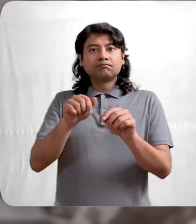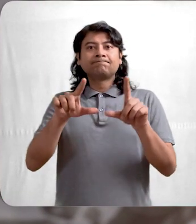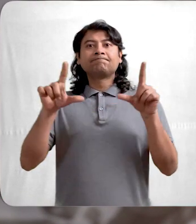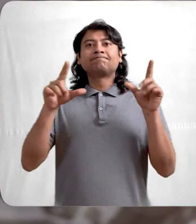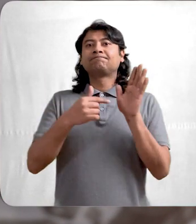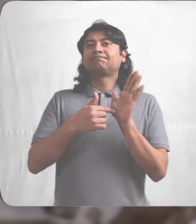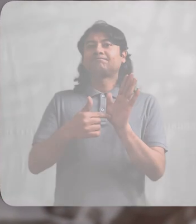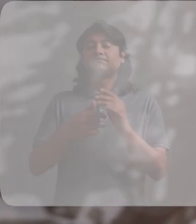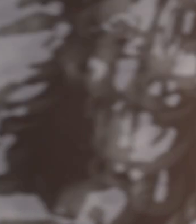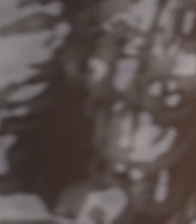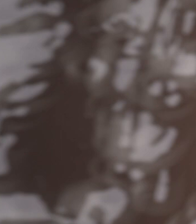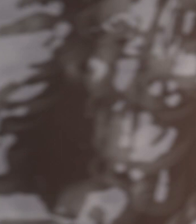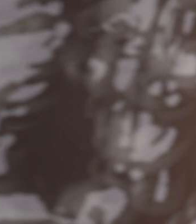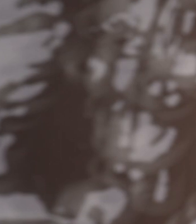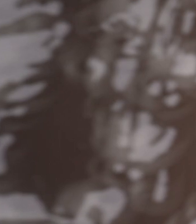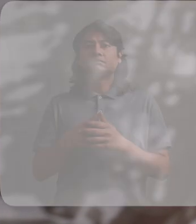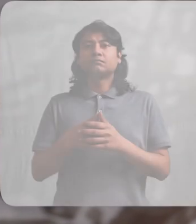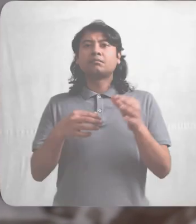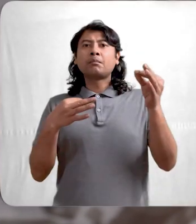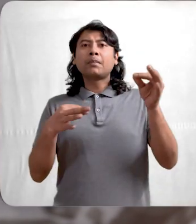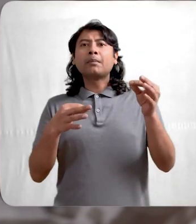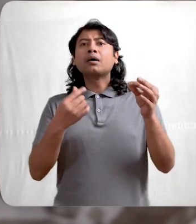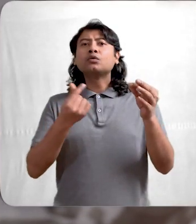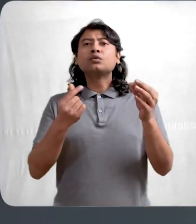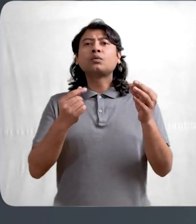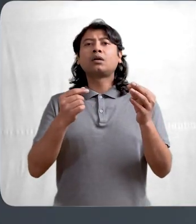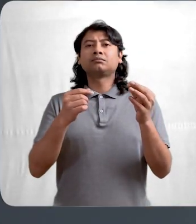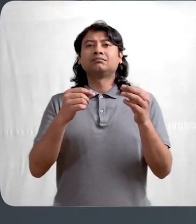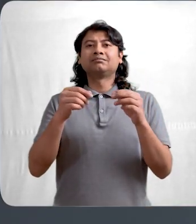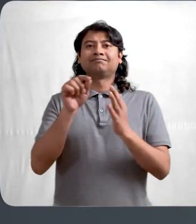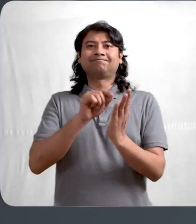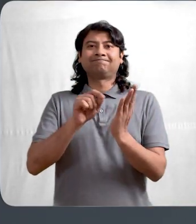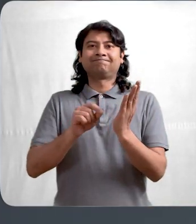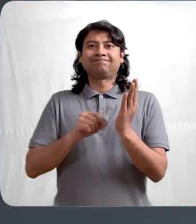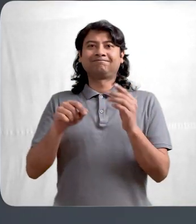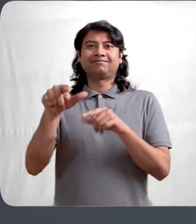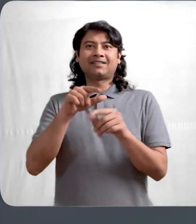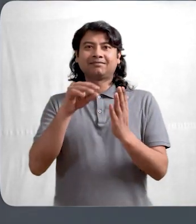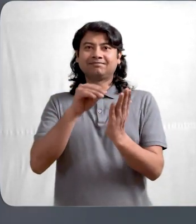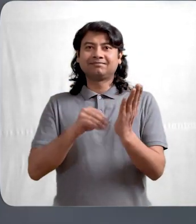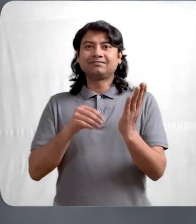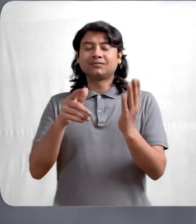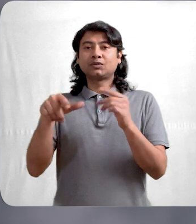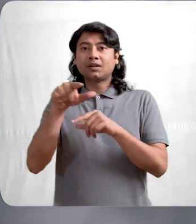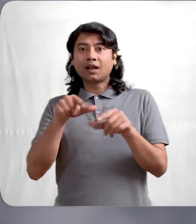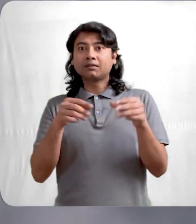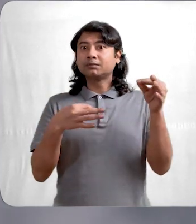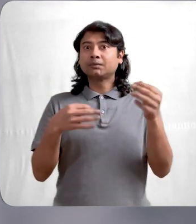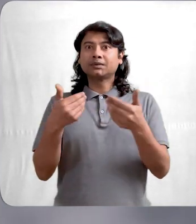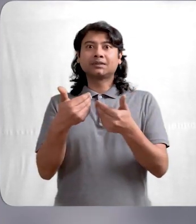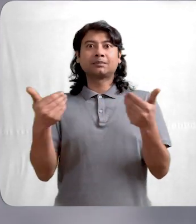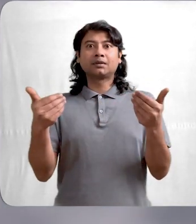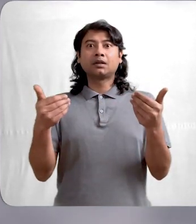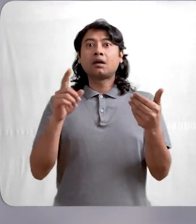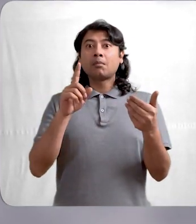invisible structure of the paper visible. Normally you write on paper. So the text and the paper are